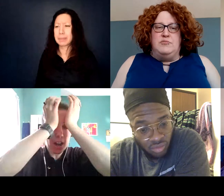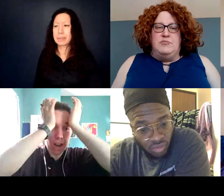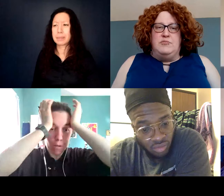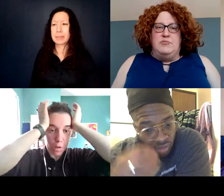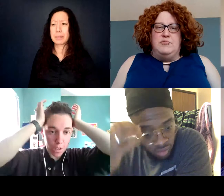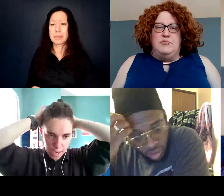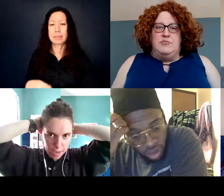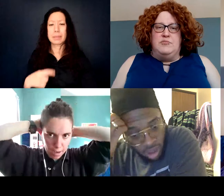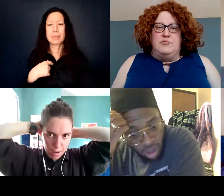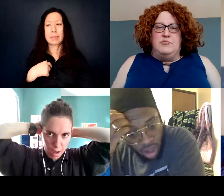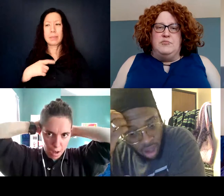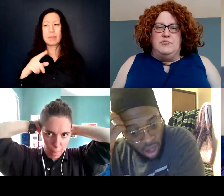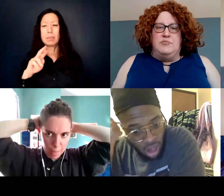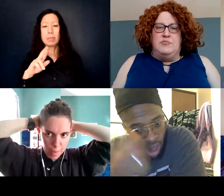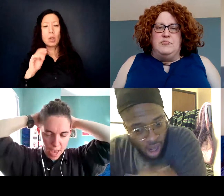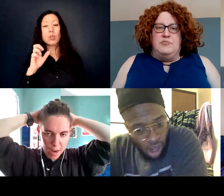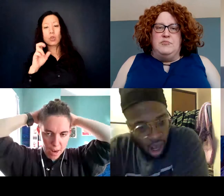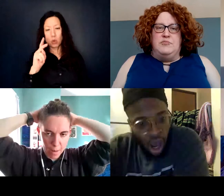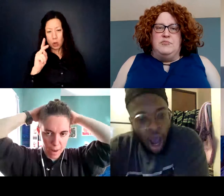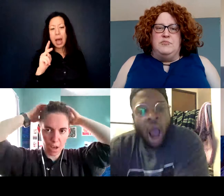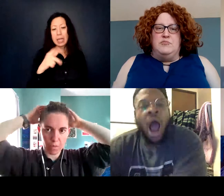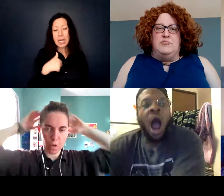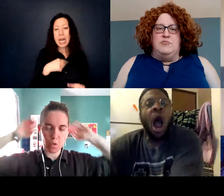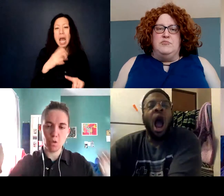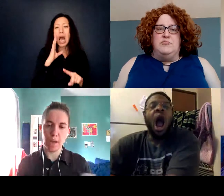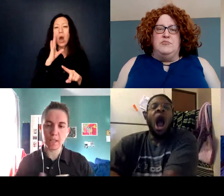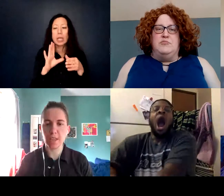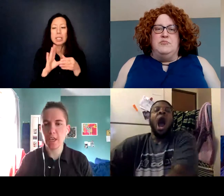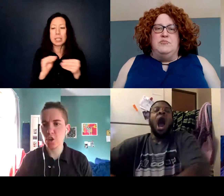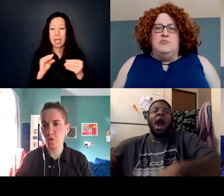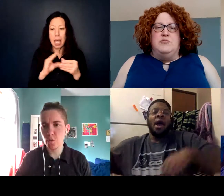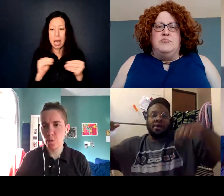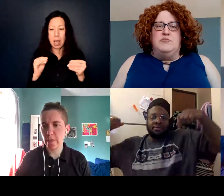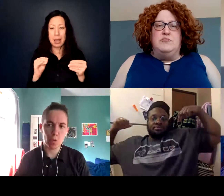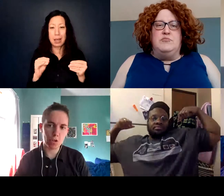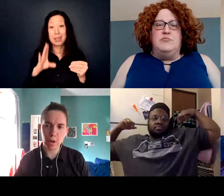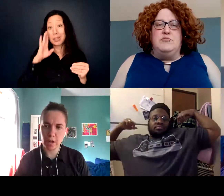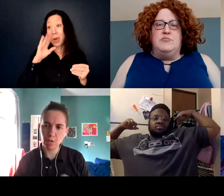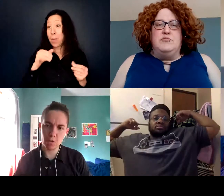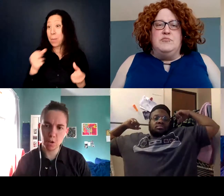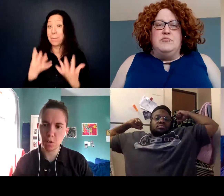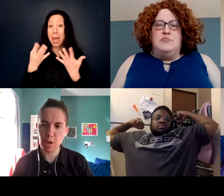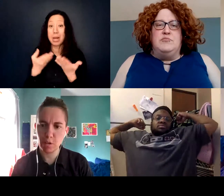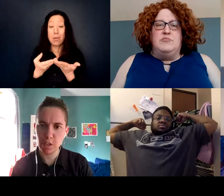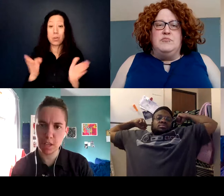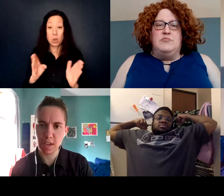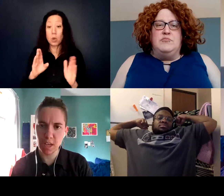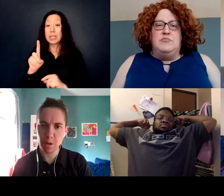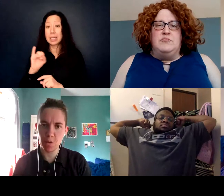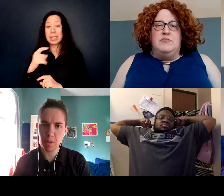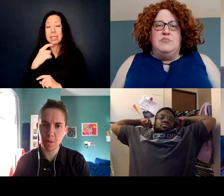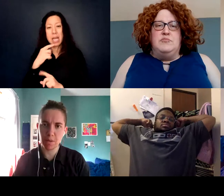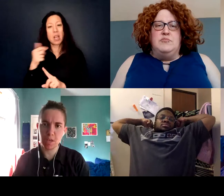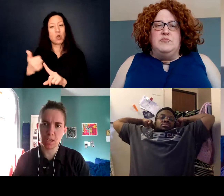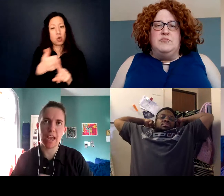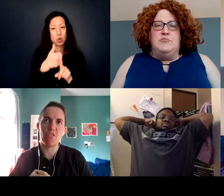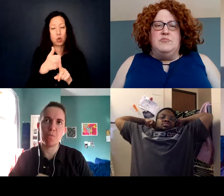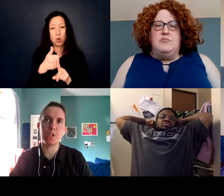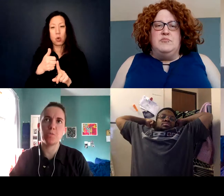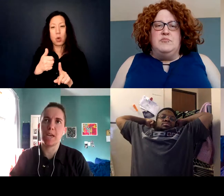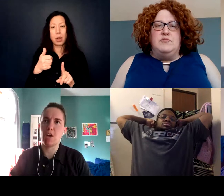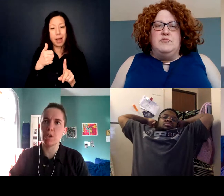This is track. I will say, and many of you who had said that you either were trainers or new trainers got an email from me